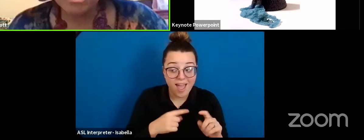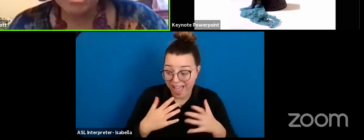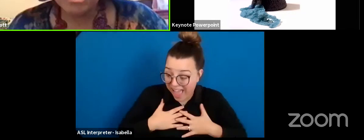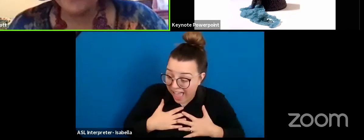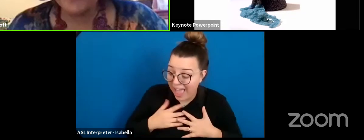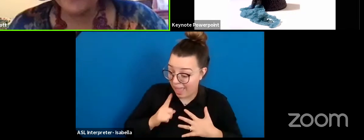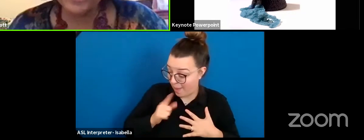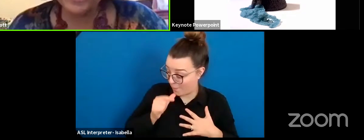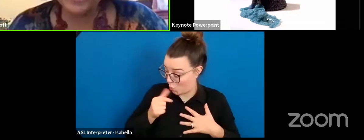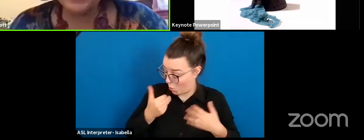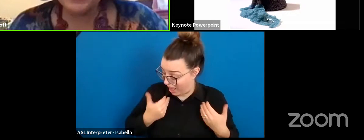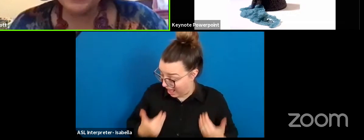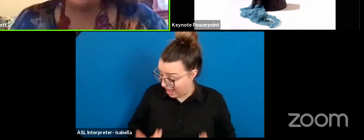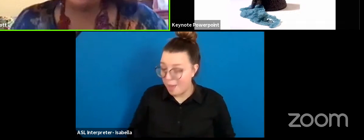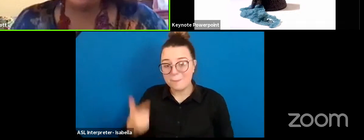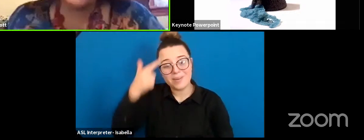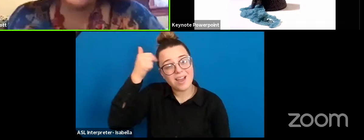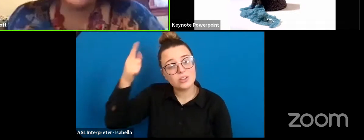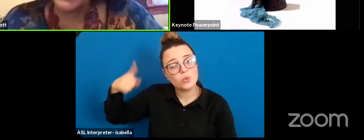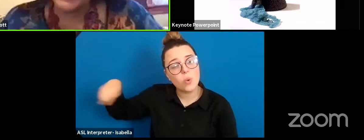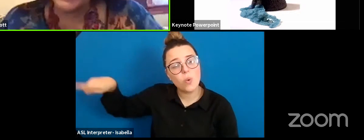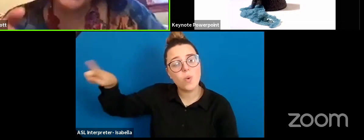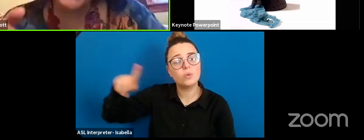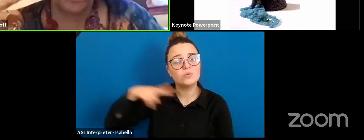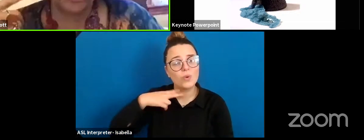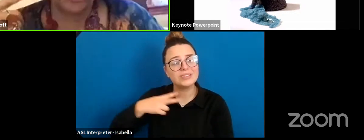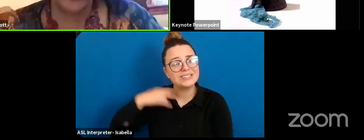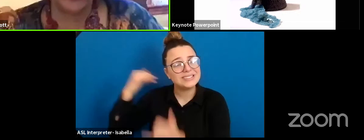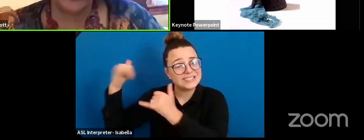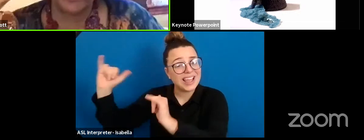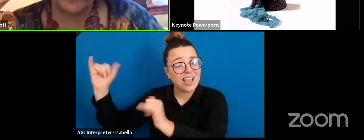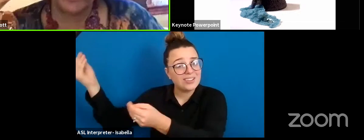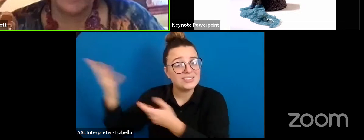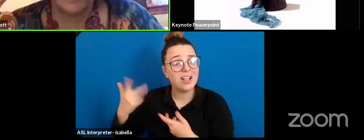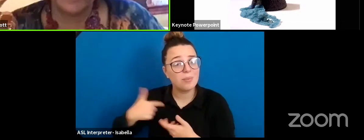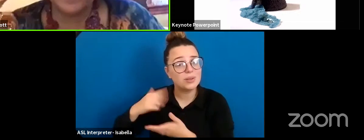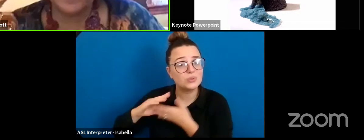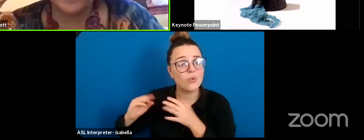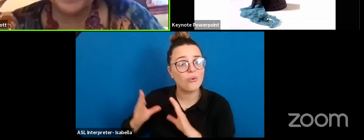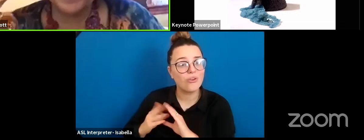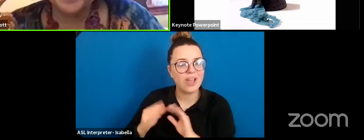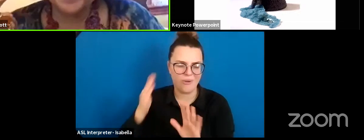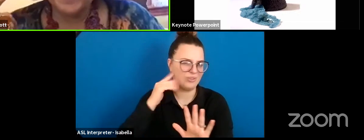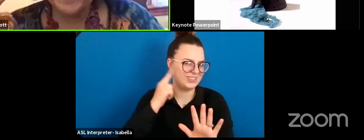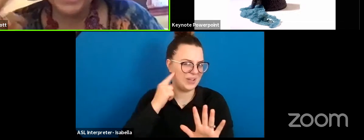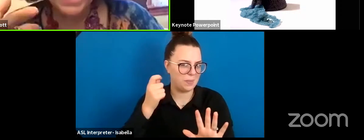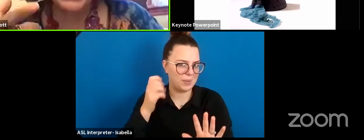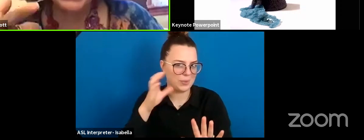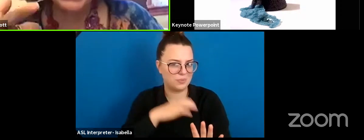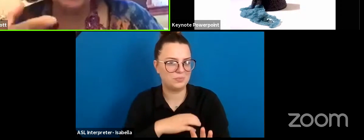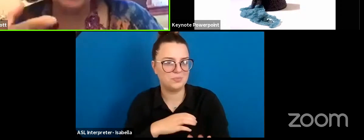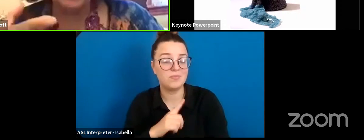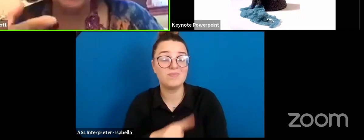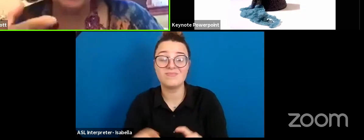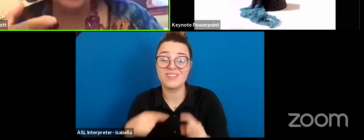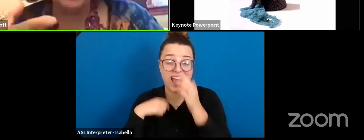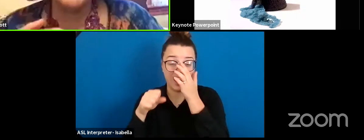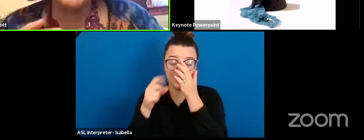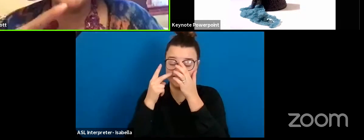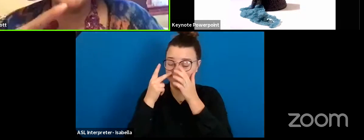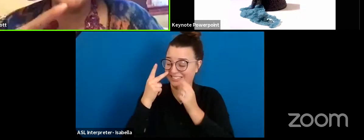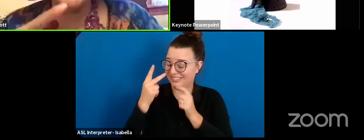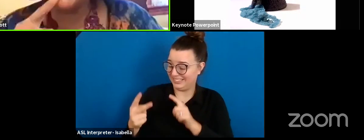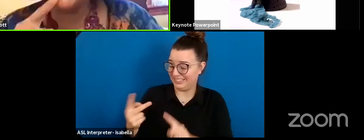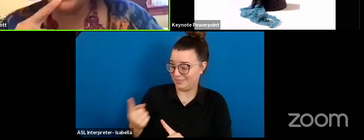are still telling me stories. Now, I know that sounds a little gurgle, but I can look at something like that